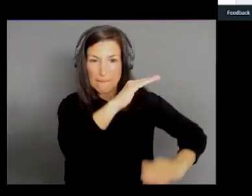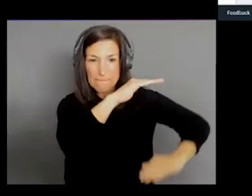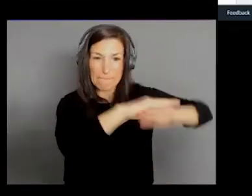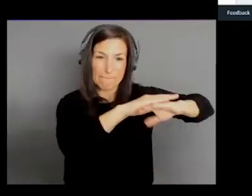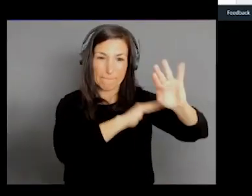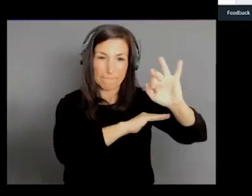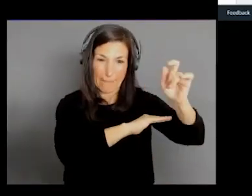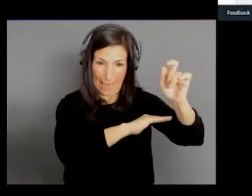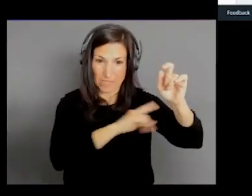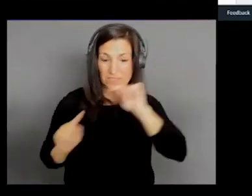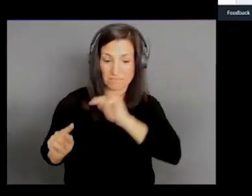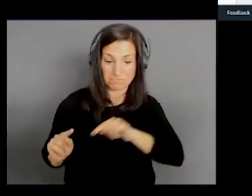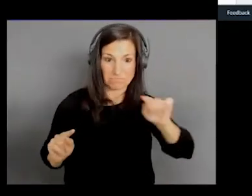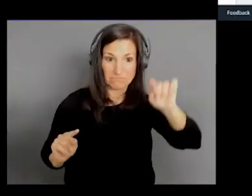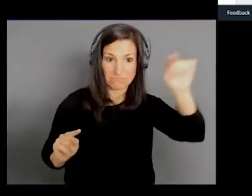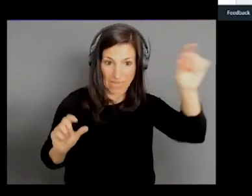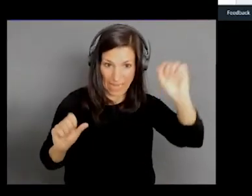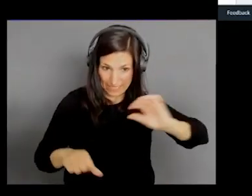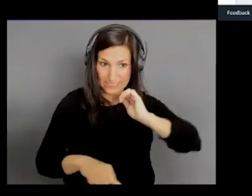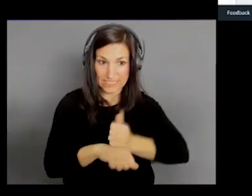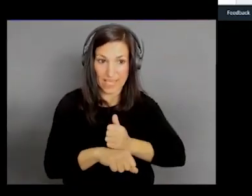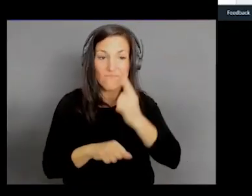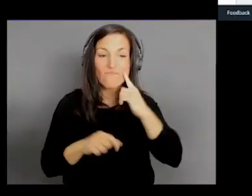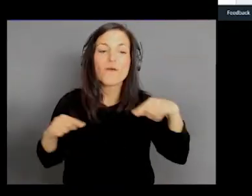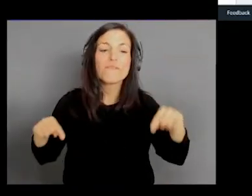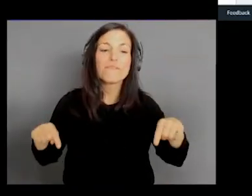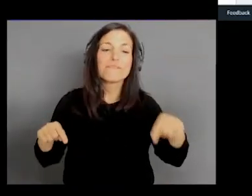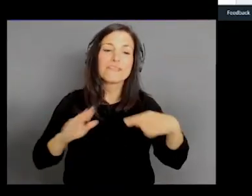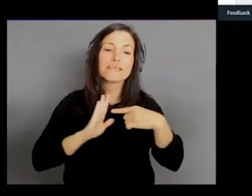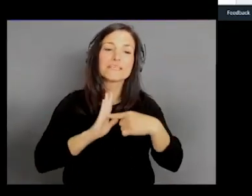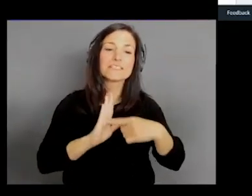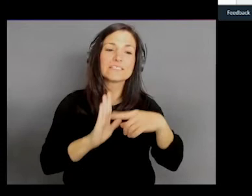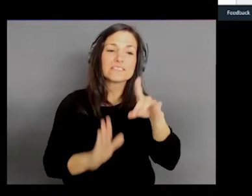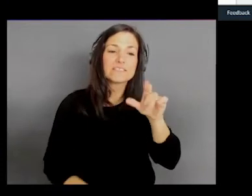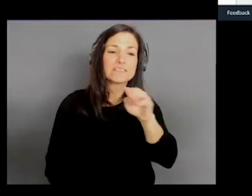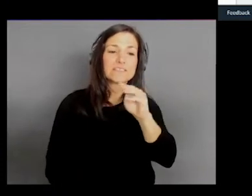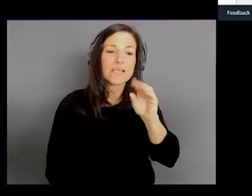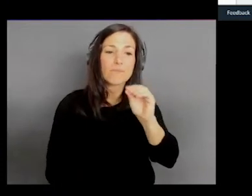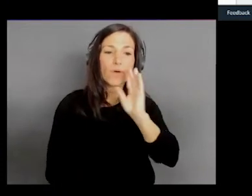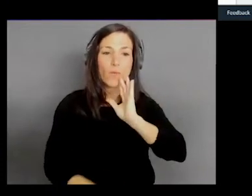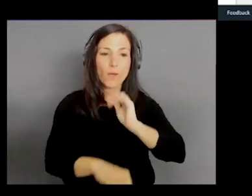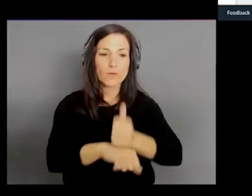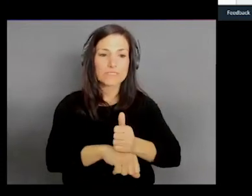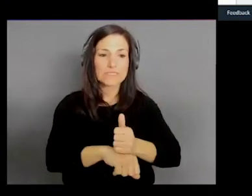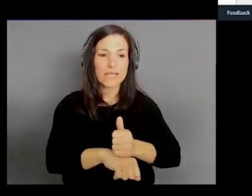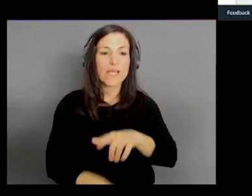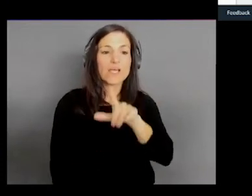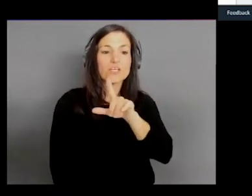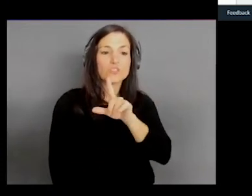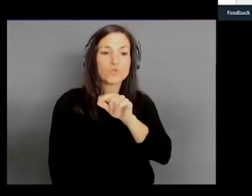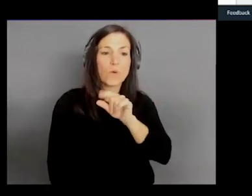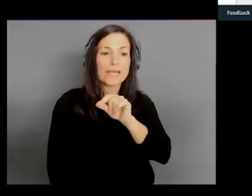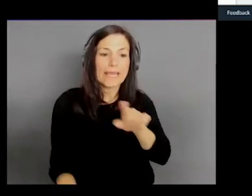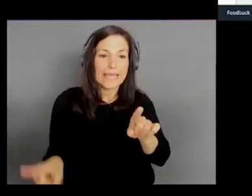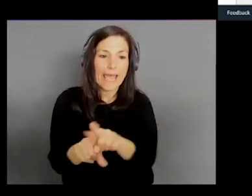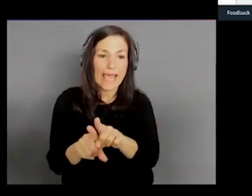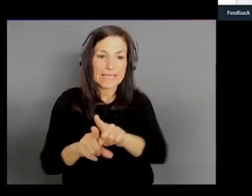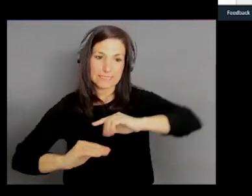demo, I'm going to set 20 as the minimum,